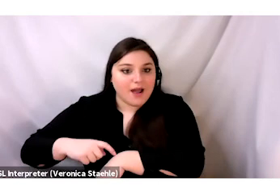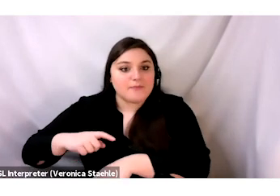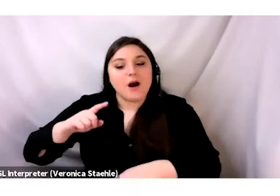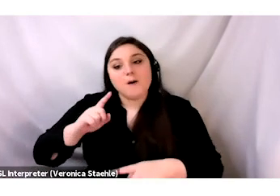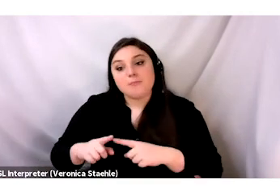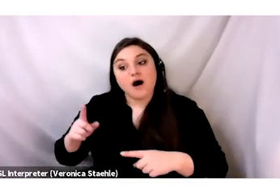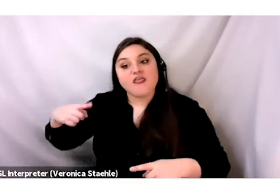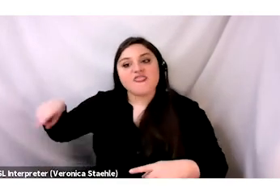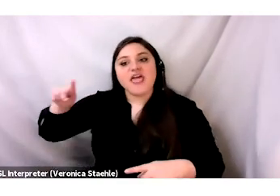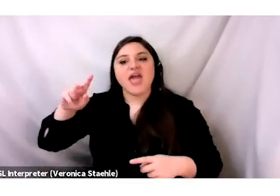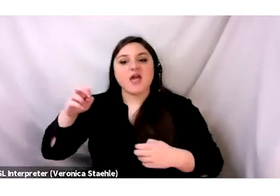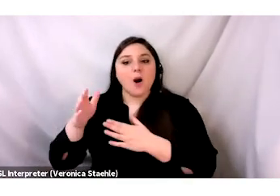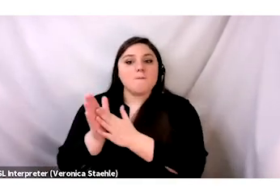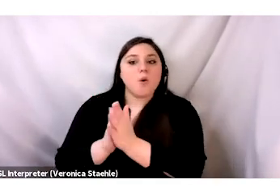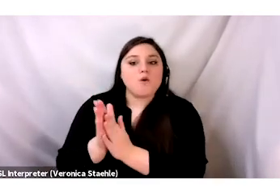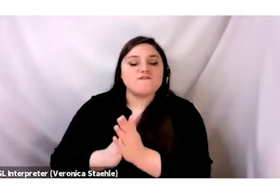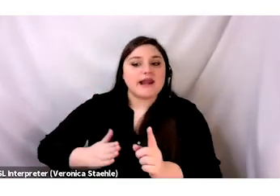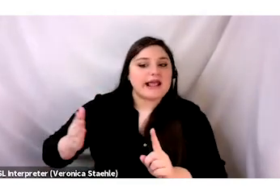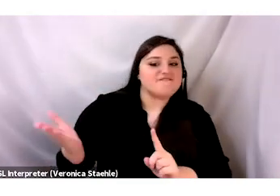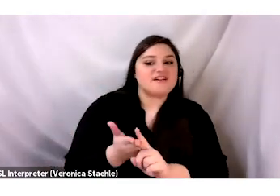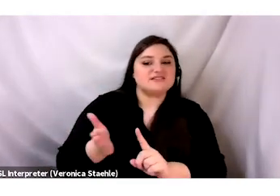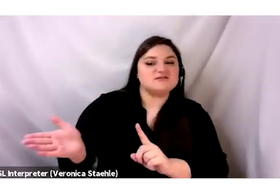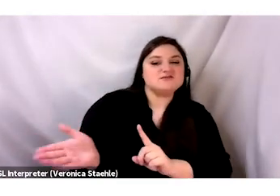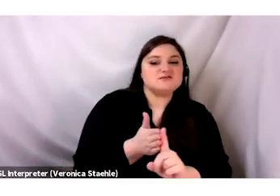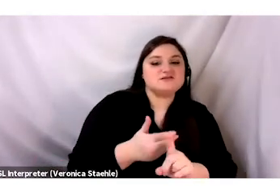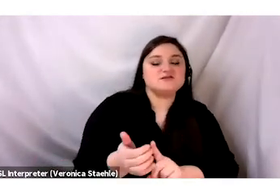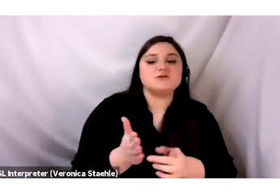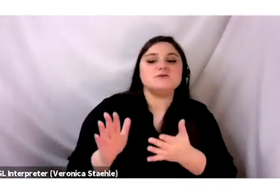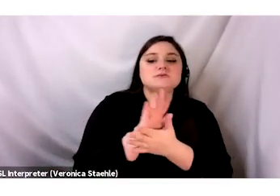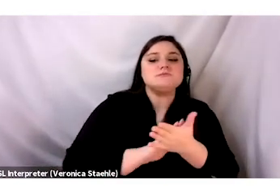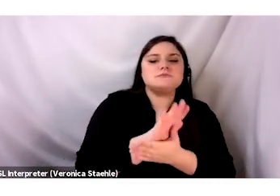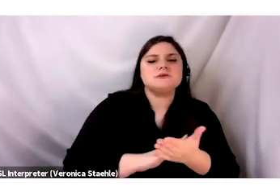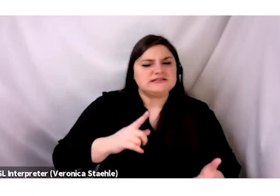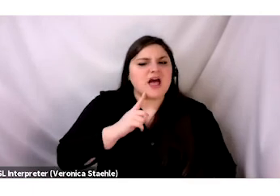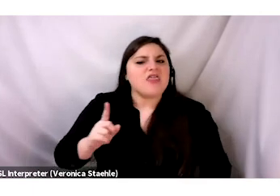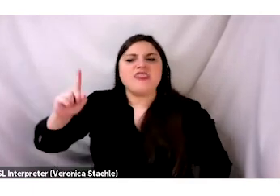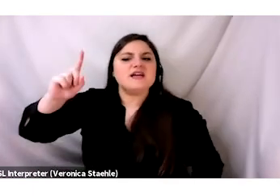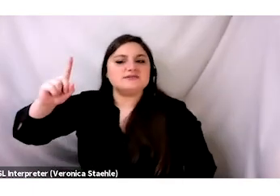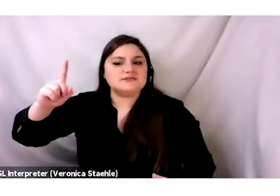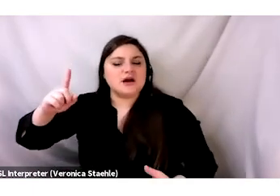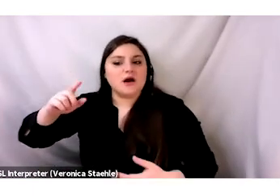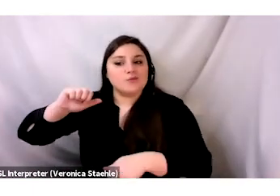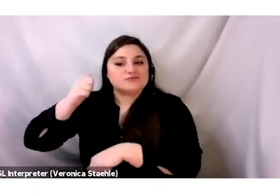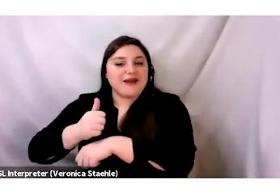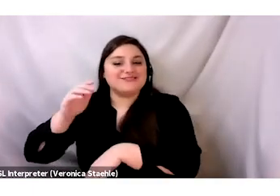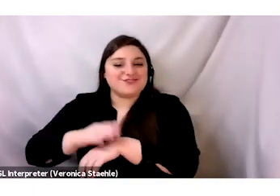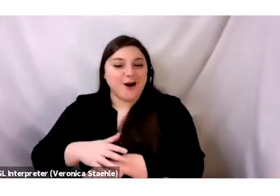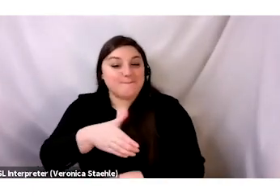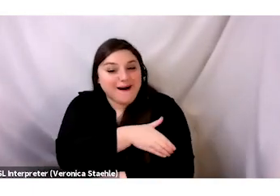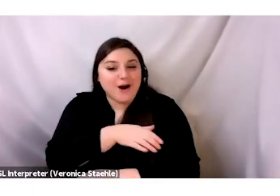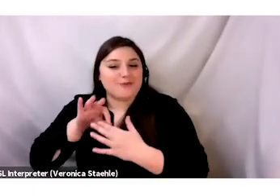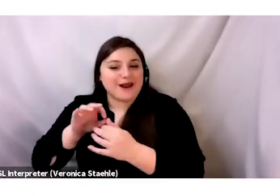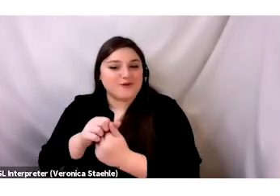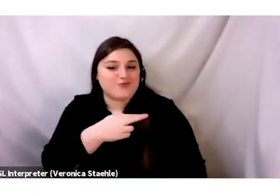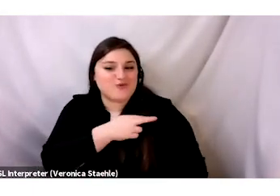um, they were seen as being rooted in spirituality, or not, I shouldn't say spirituality, being rooted in some kind of